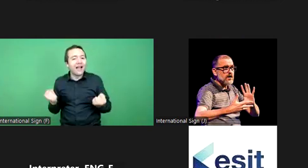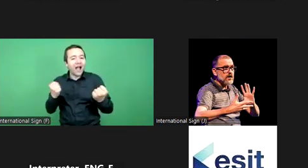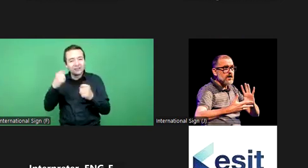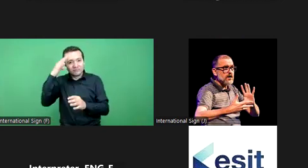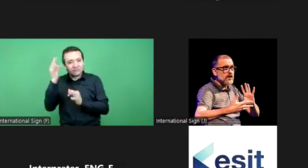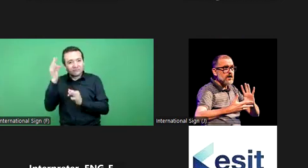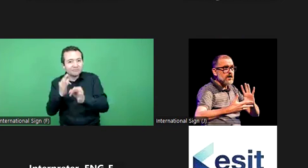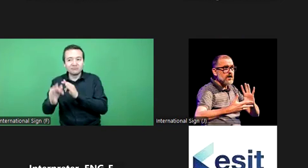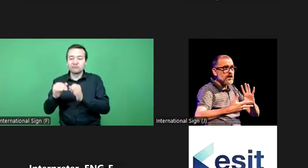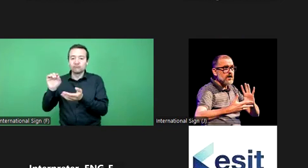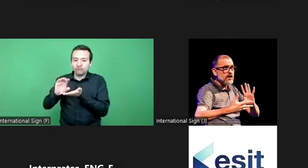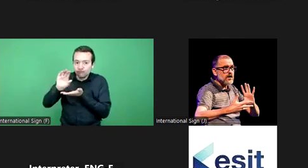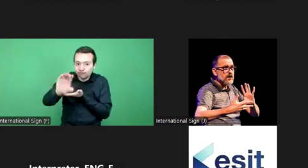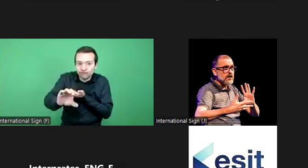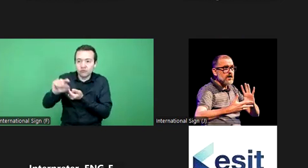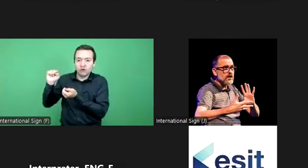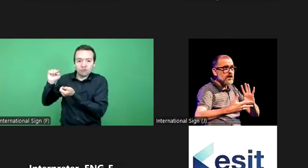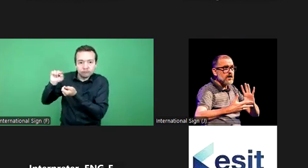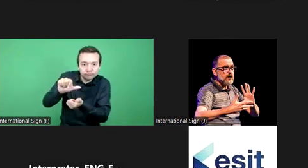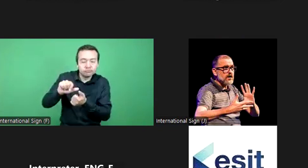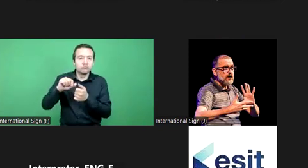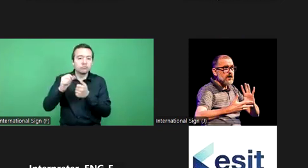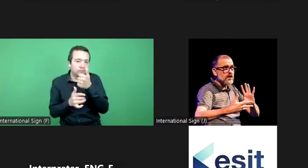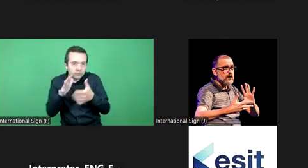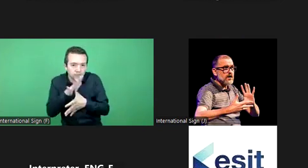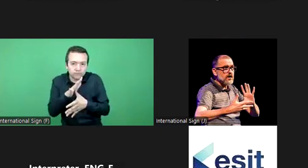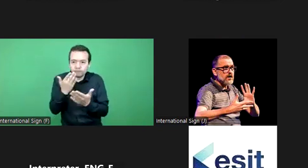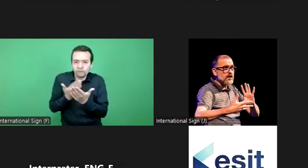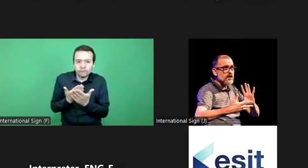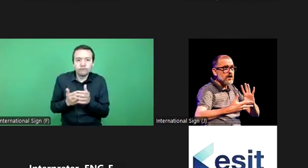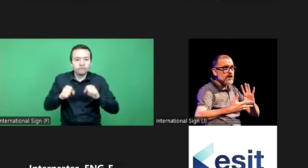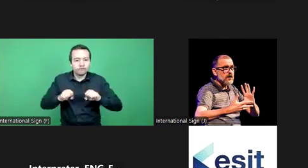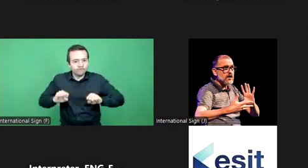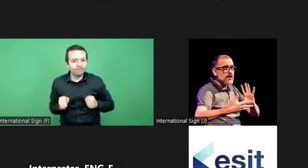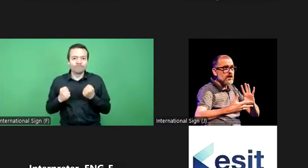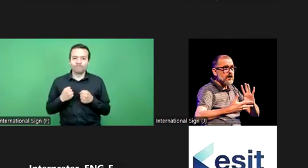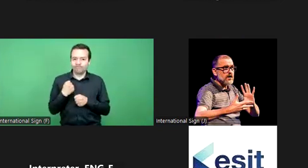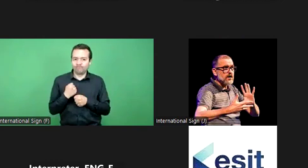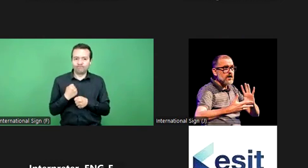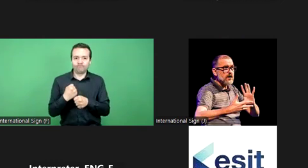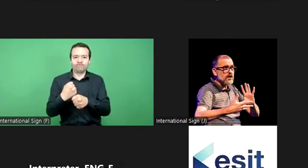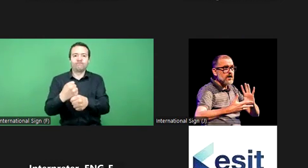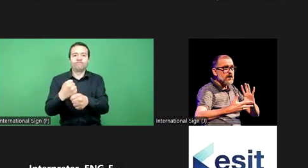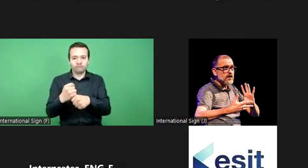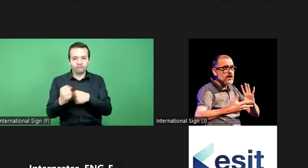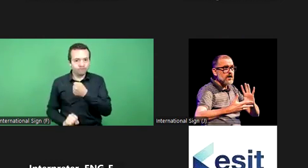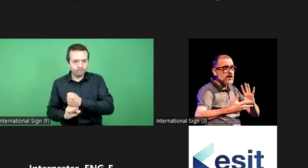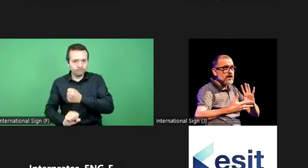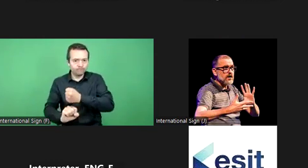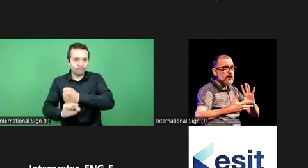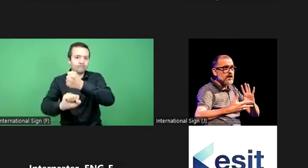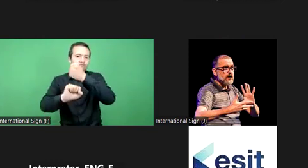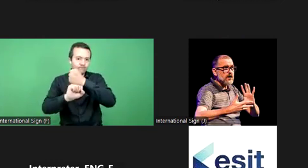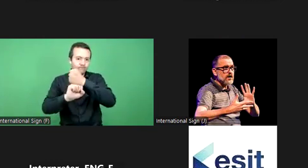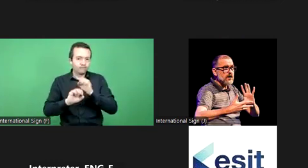public health capacities and resilience in the region. We have prepared several questions to guide our discussions with